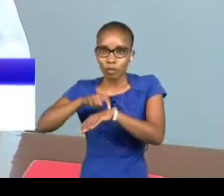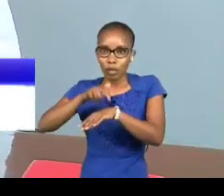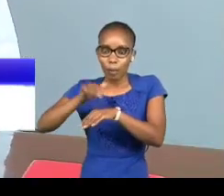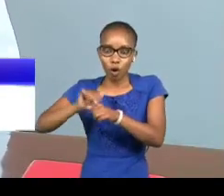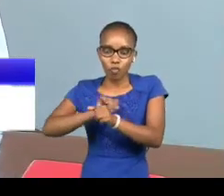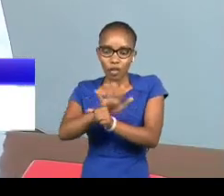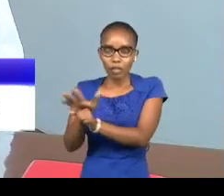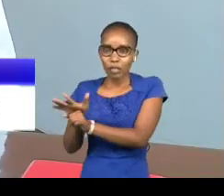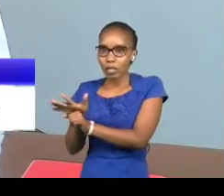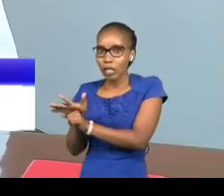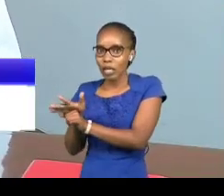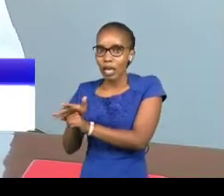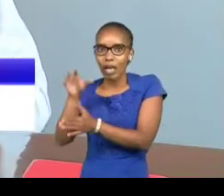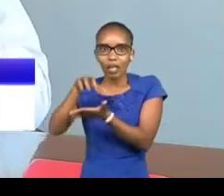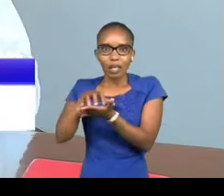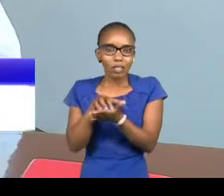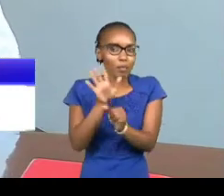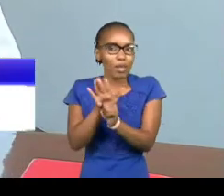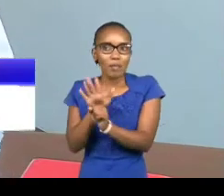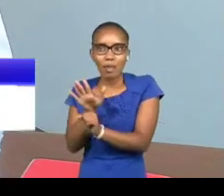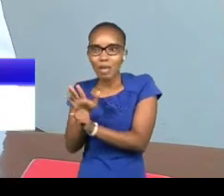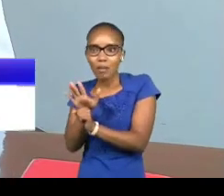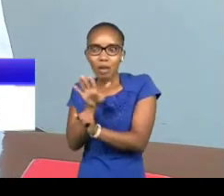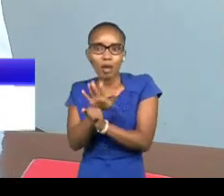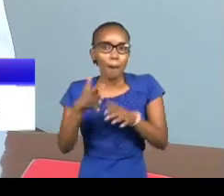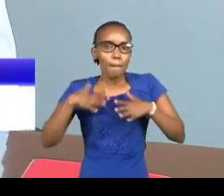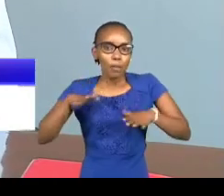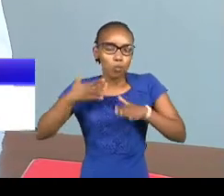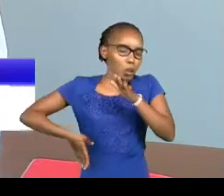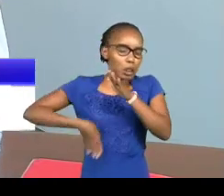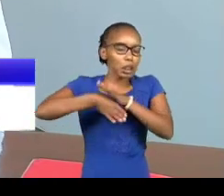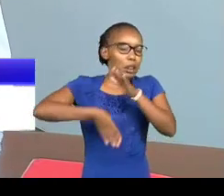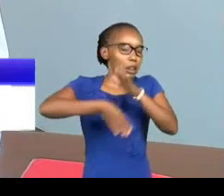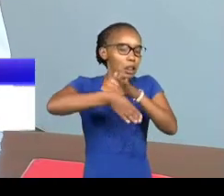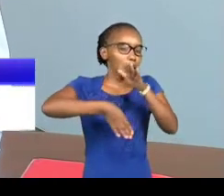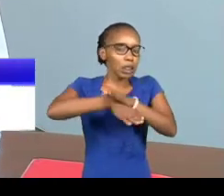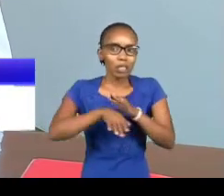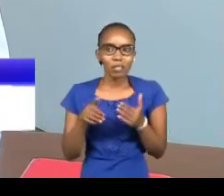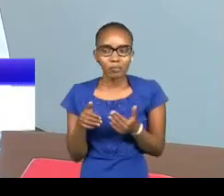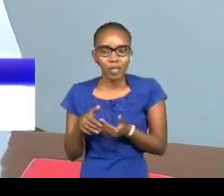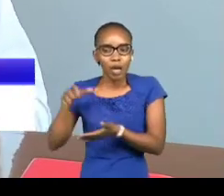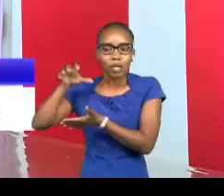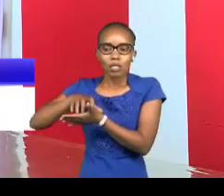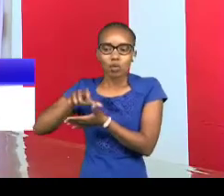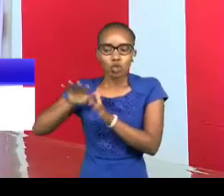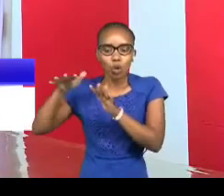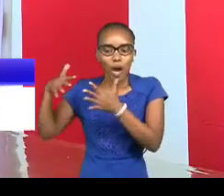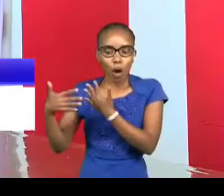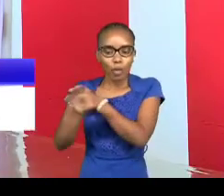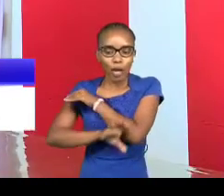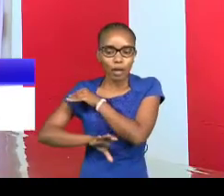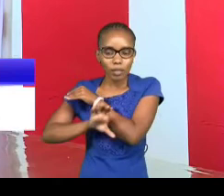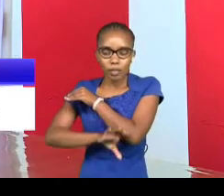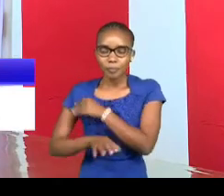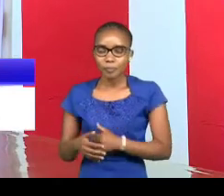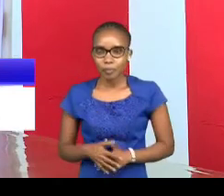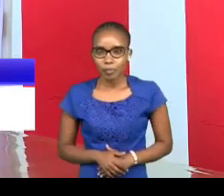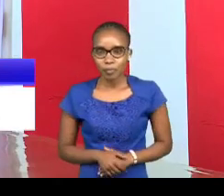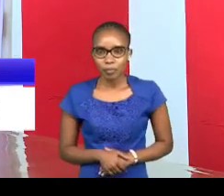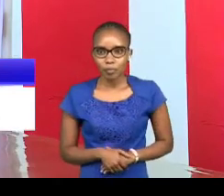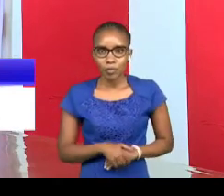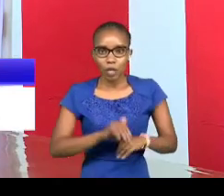we've seen so many cases of tenants being evicted. How would you talk about this situation in the country? I would say that the